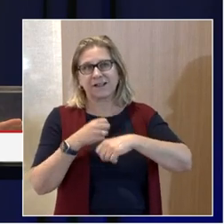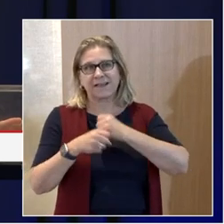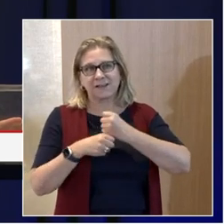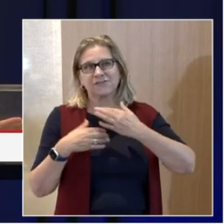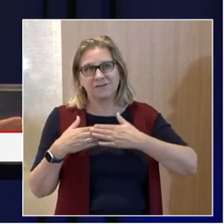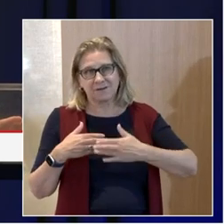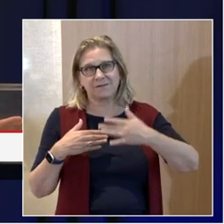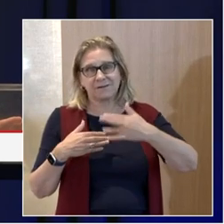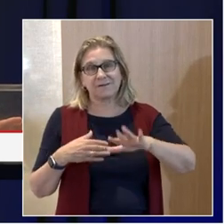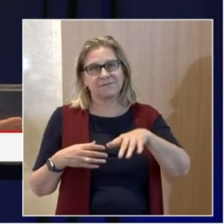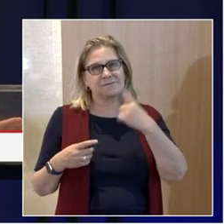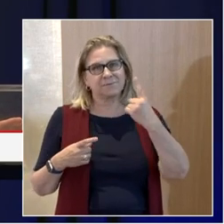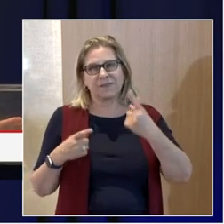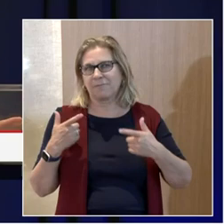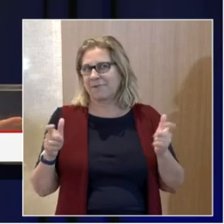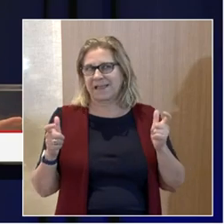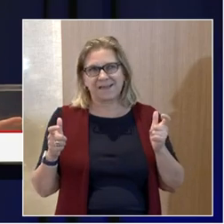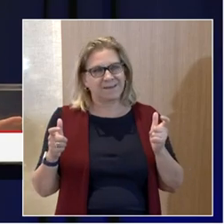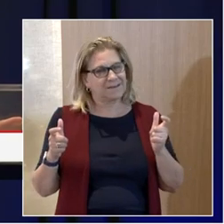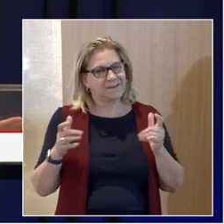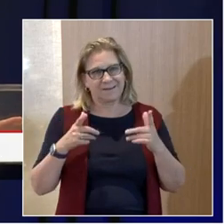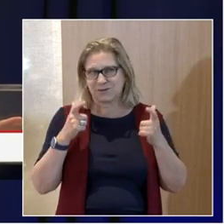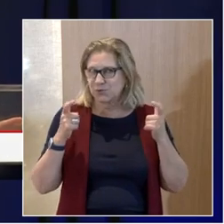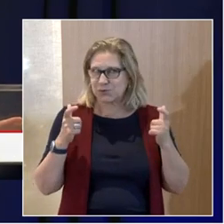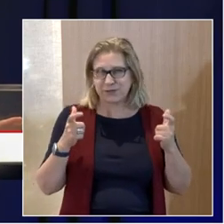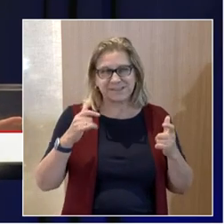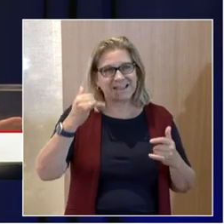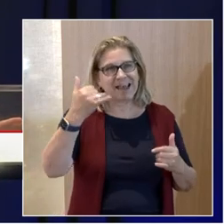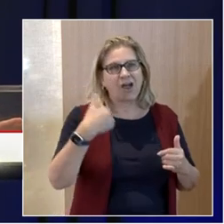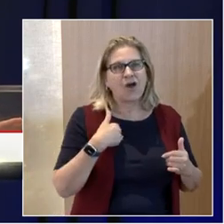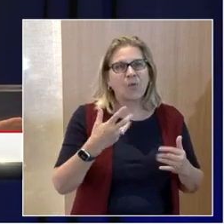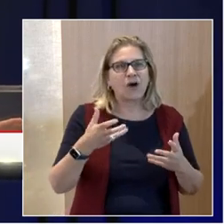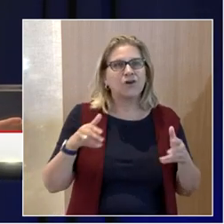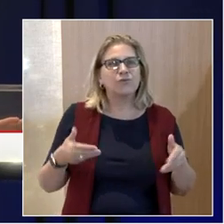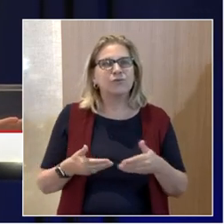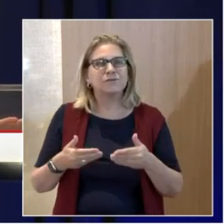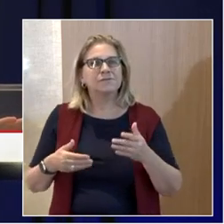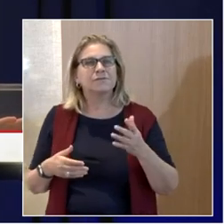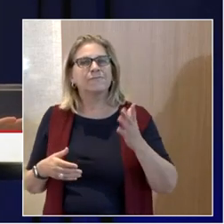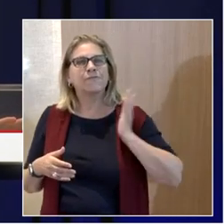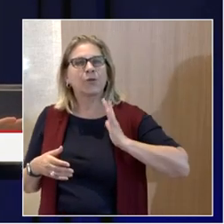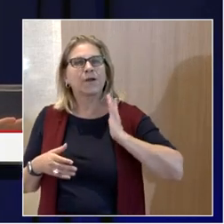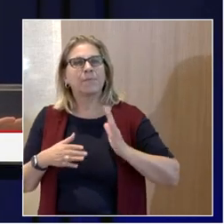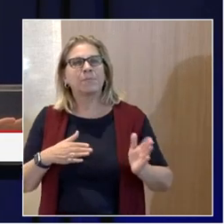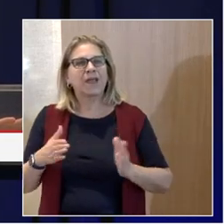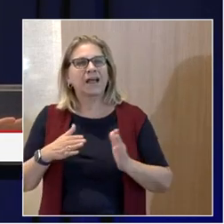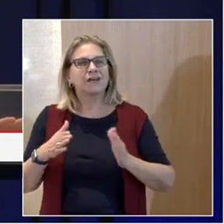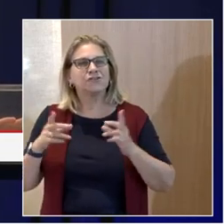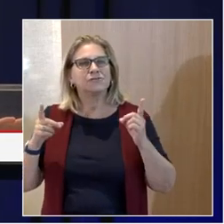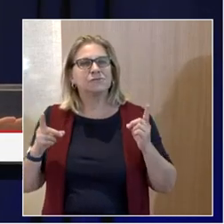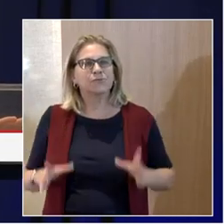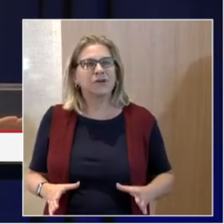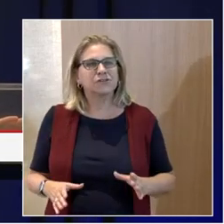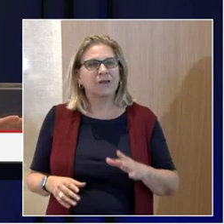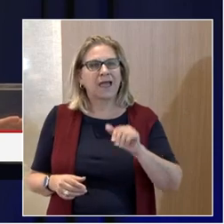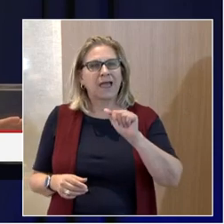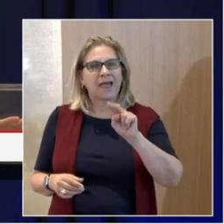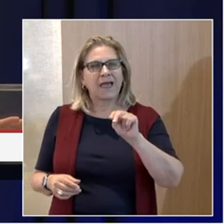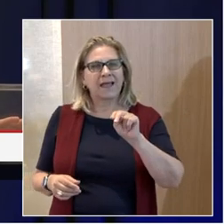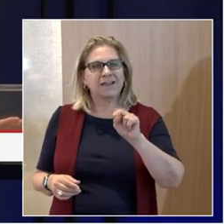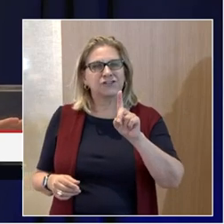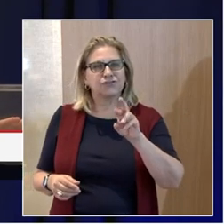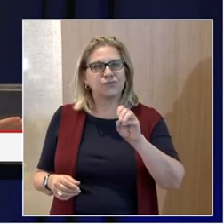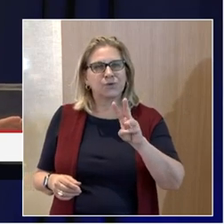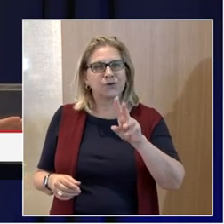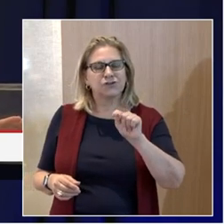to introduce former planning director Andrew Trueblood. Our two bids selected Andrew and his consultant team